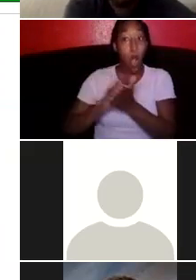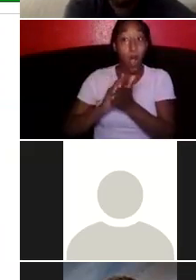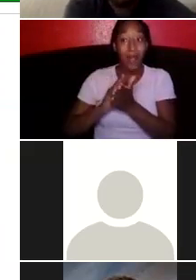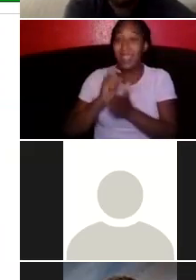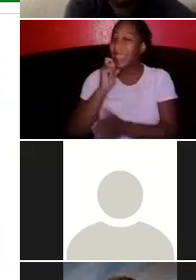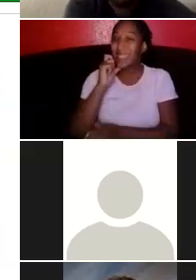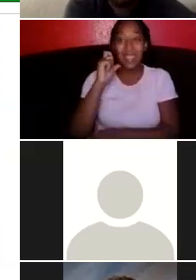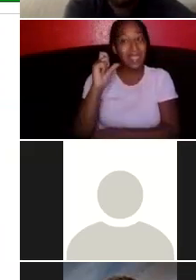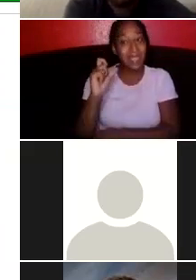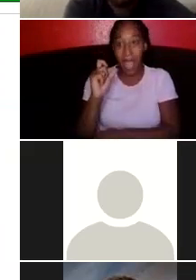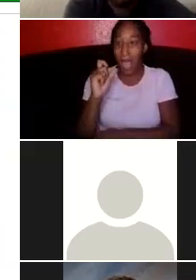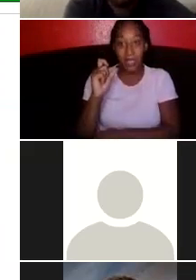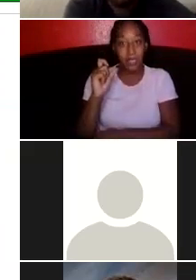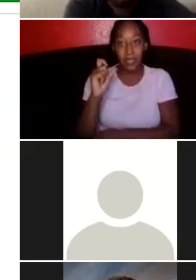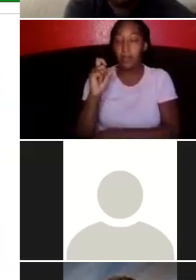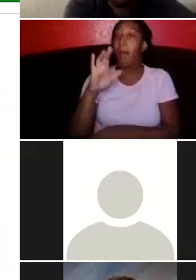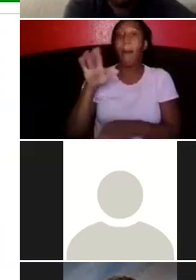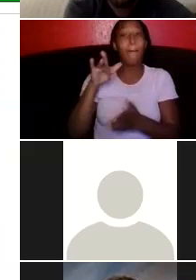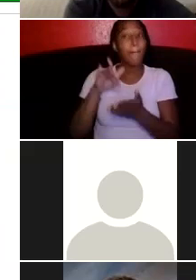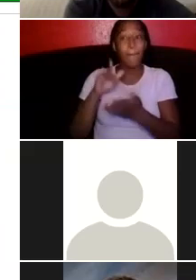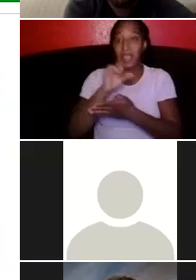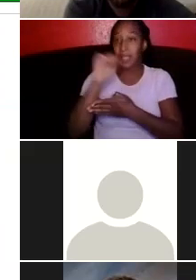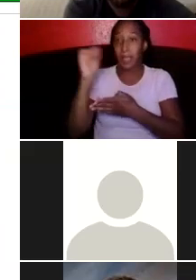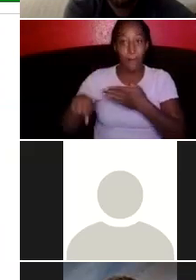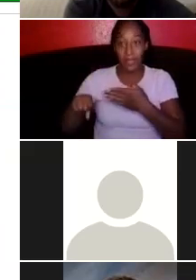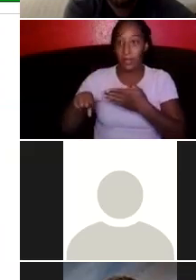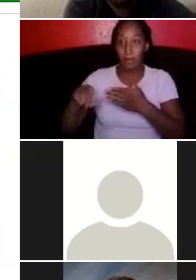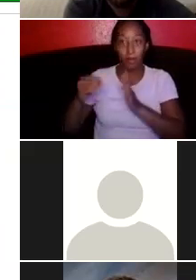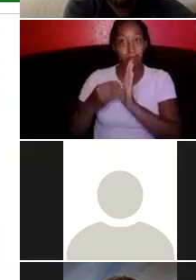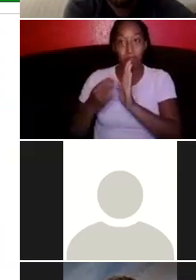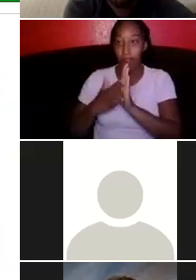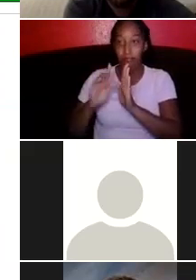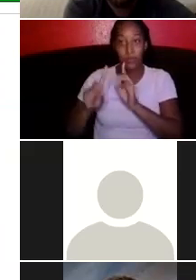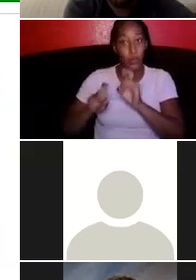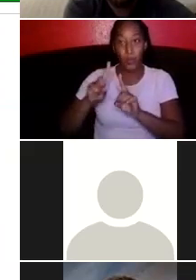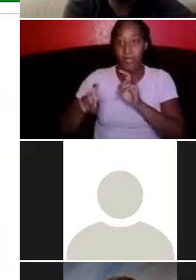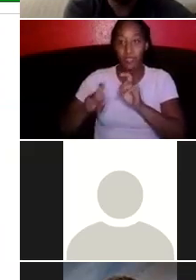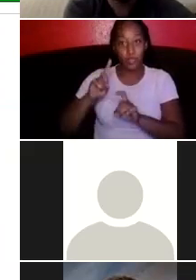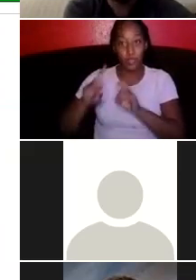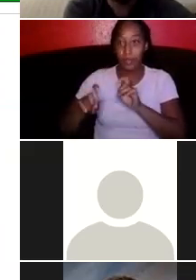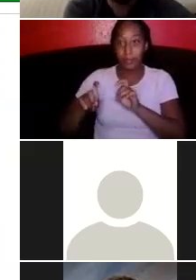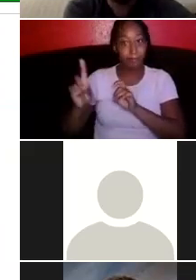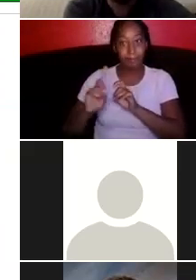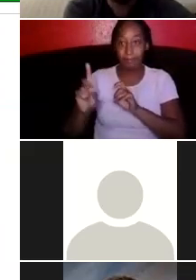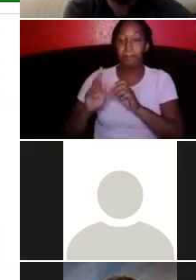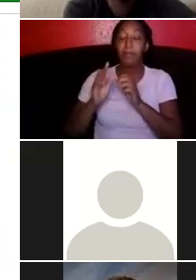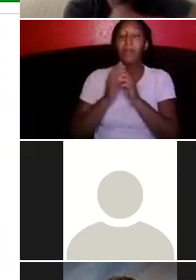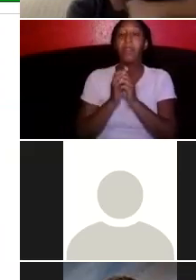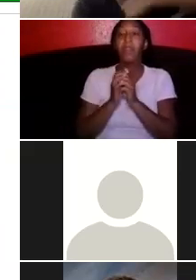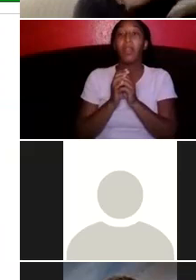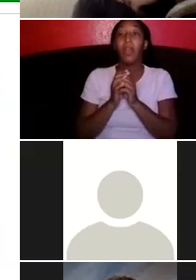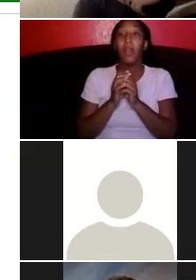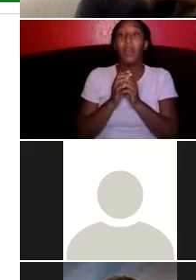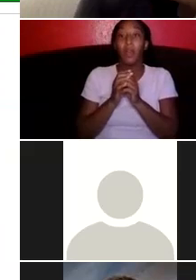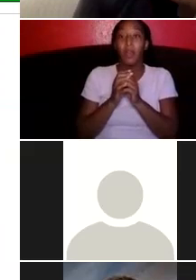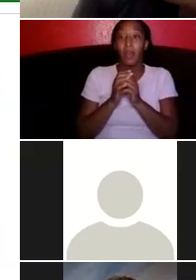even though we're covering it now. But I didn't put that on the midterm because sometimes the way the calendar falls,